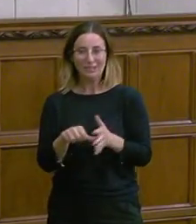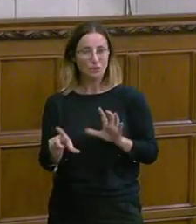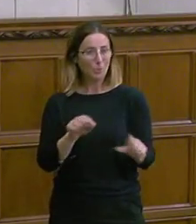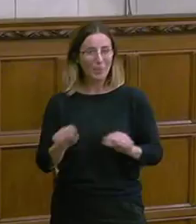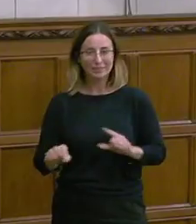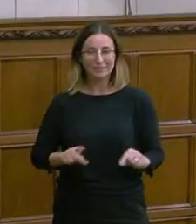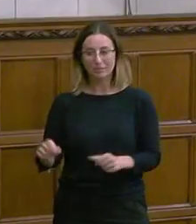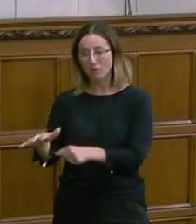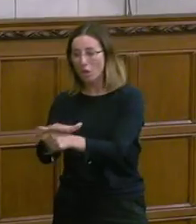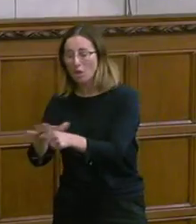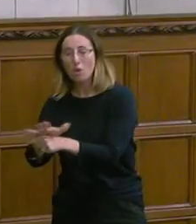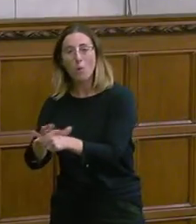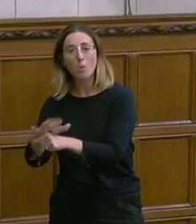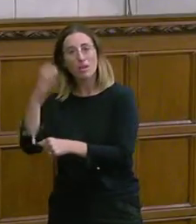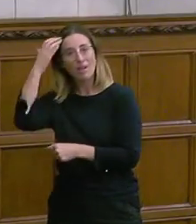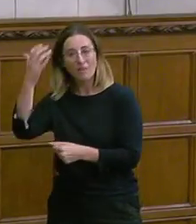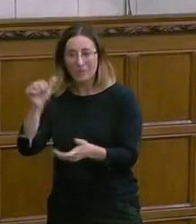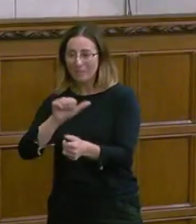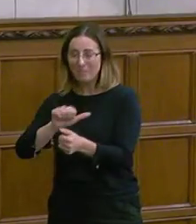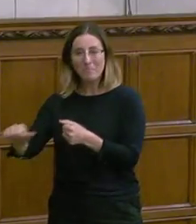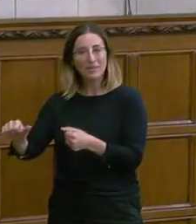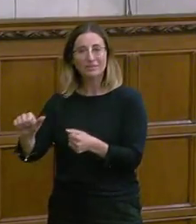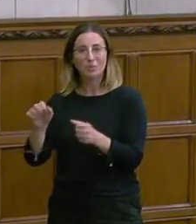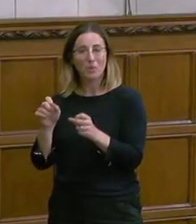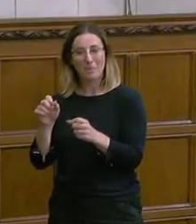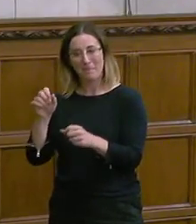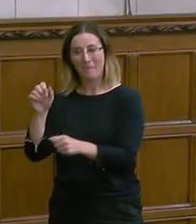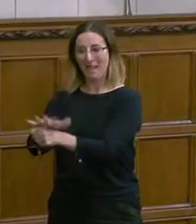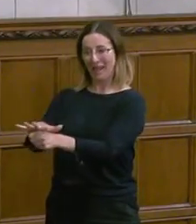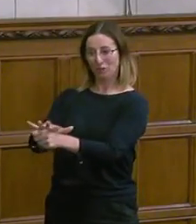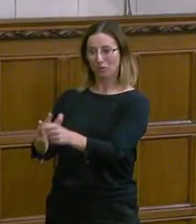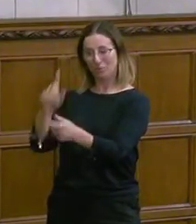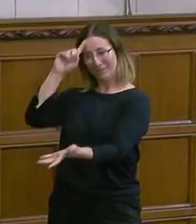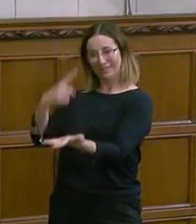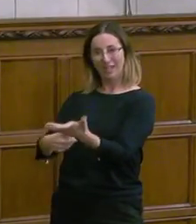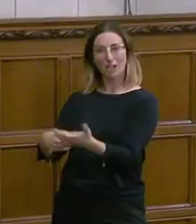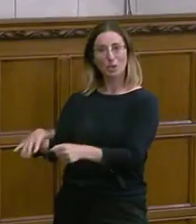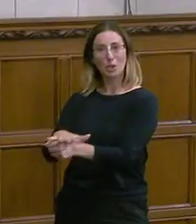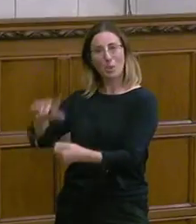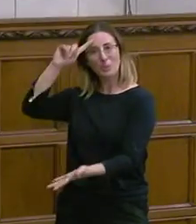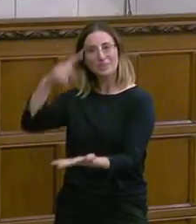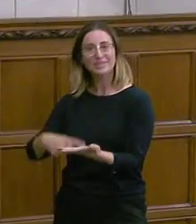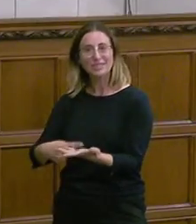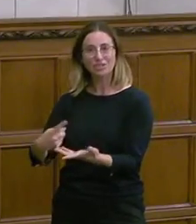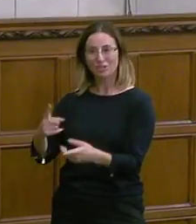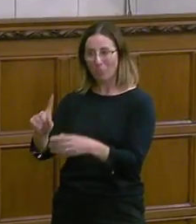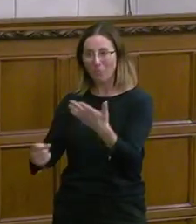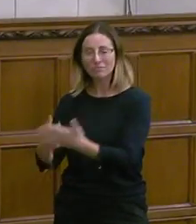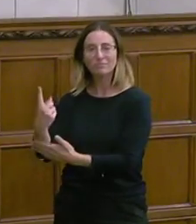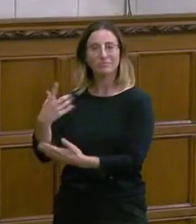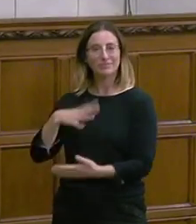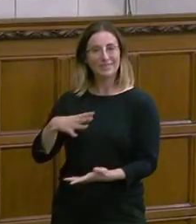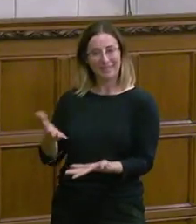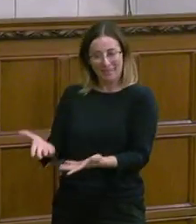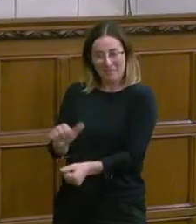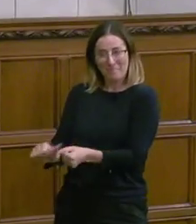judge local priorities and to make local funding decisions in consultation with local people and having regard to the range of statutory responsibilities